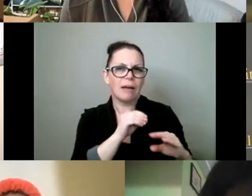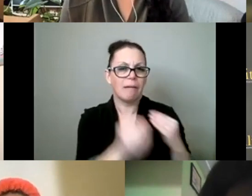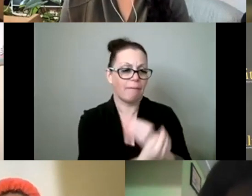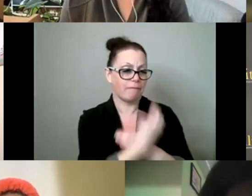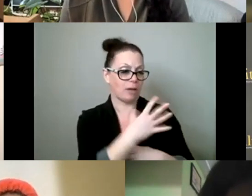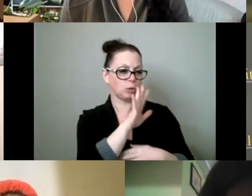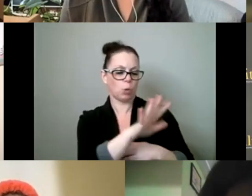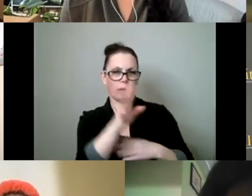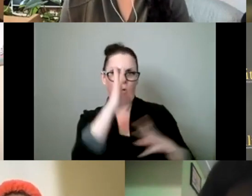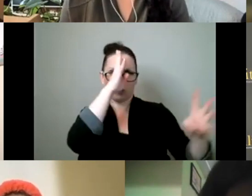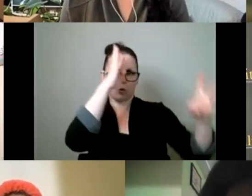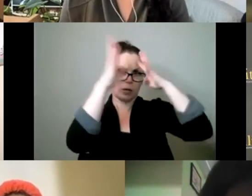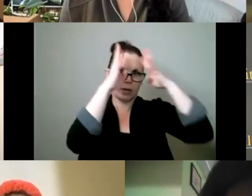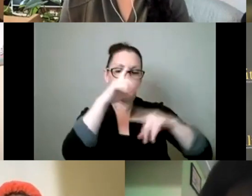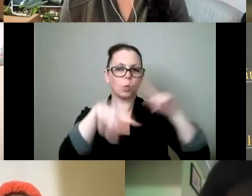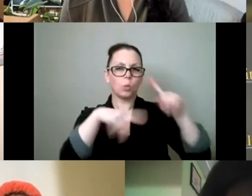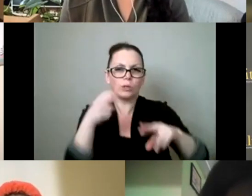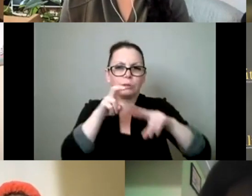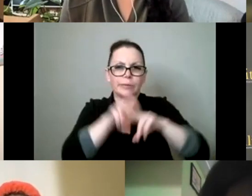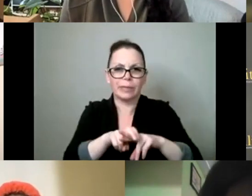of a project?